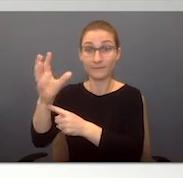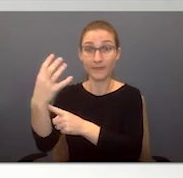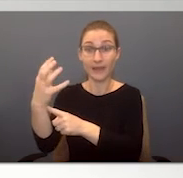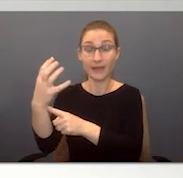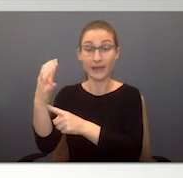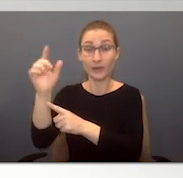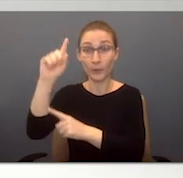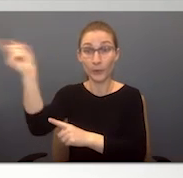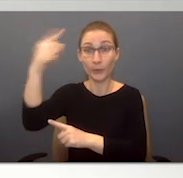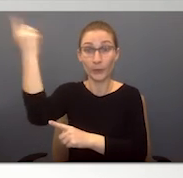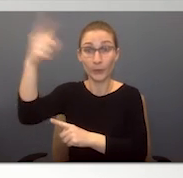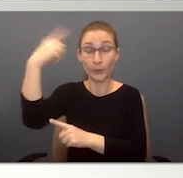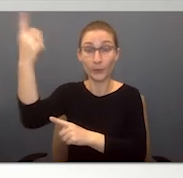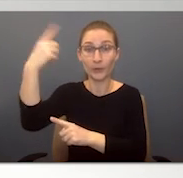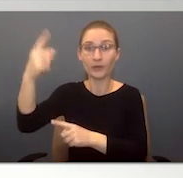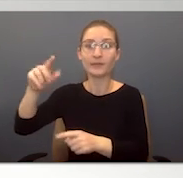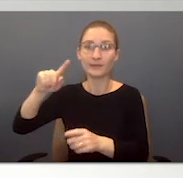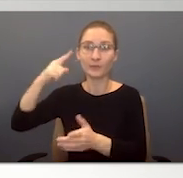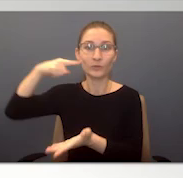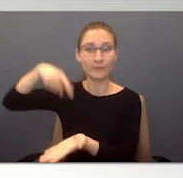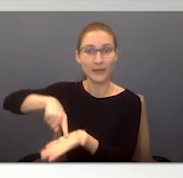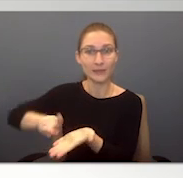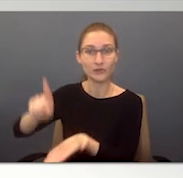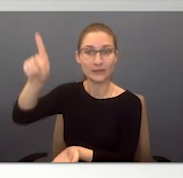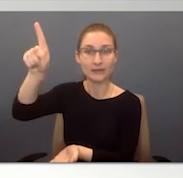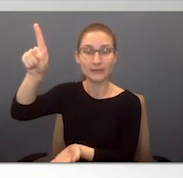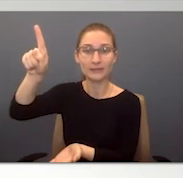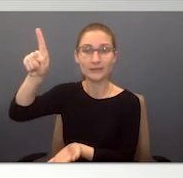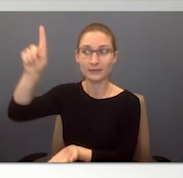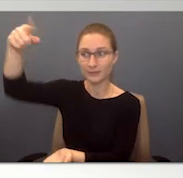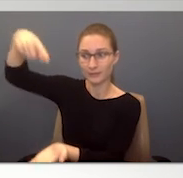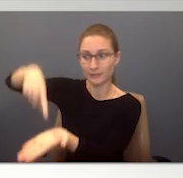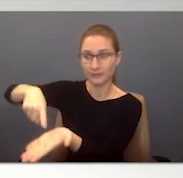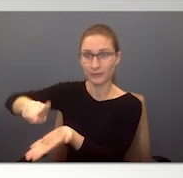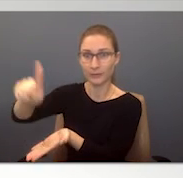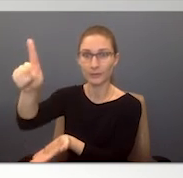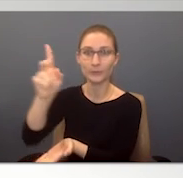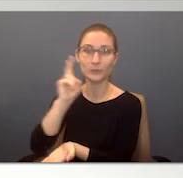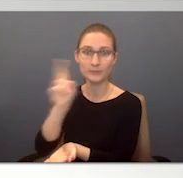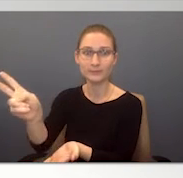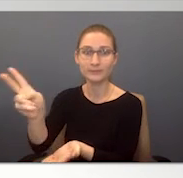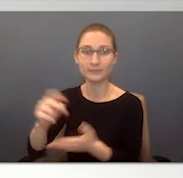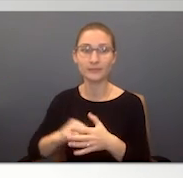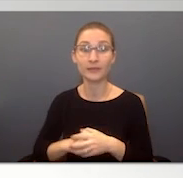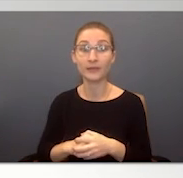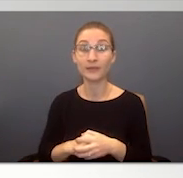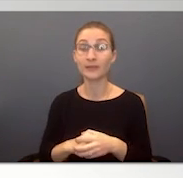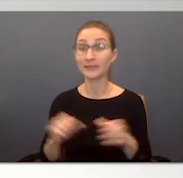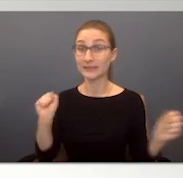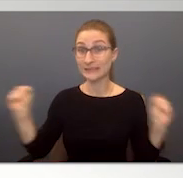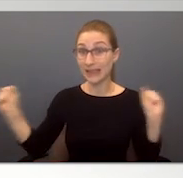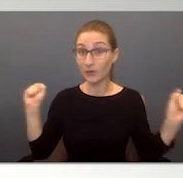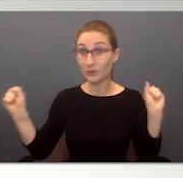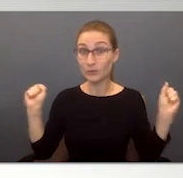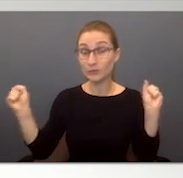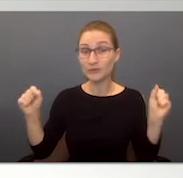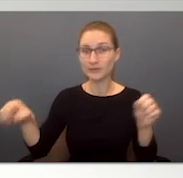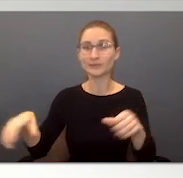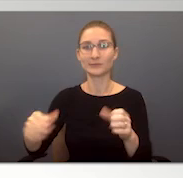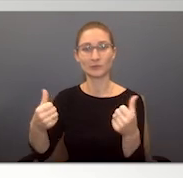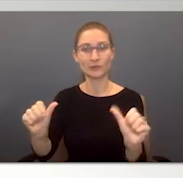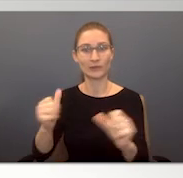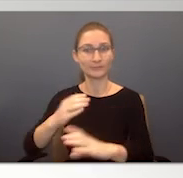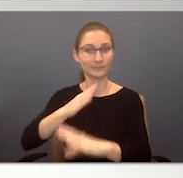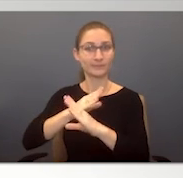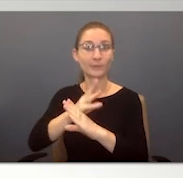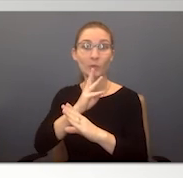reflecting on the floor. It was terrible. And those towels back there were trying to stop the water from